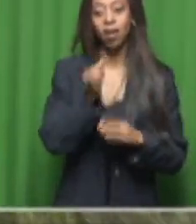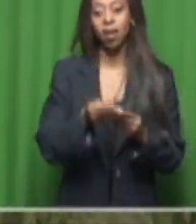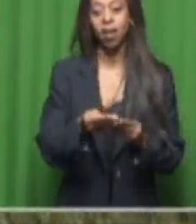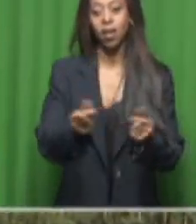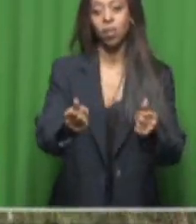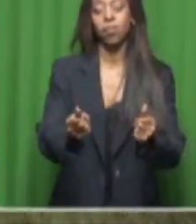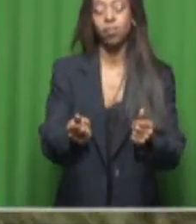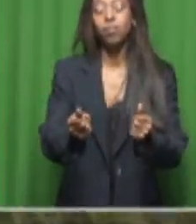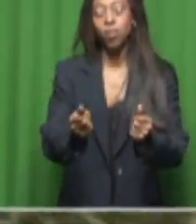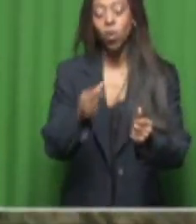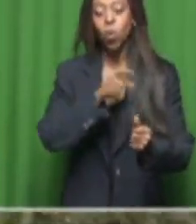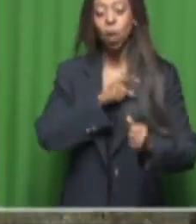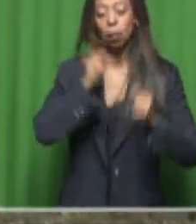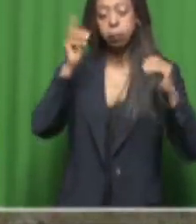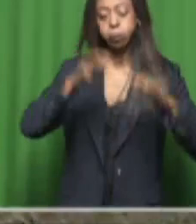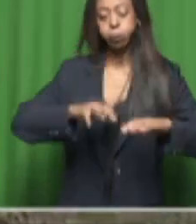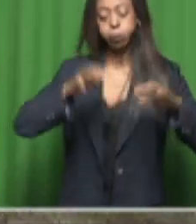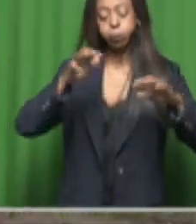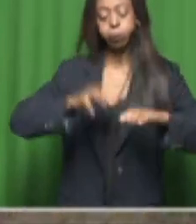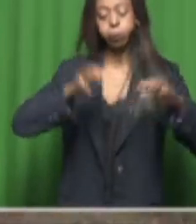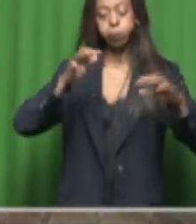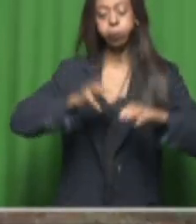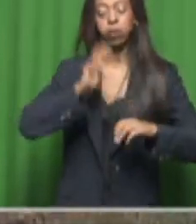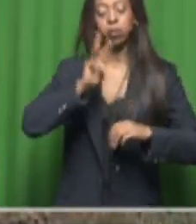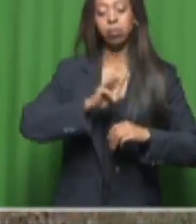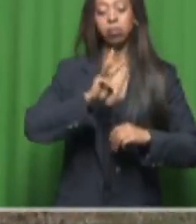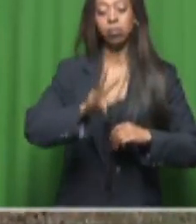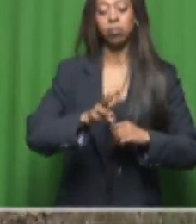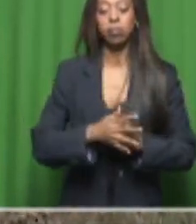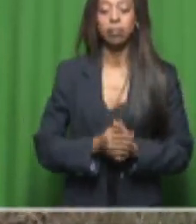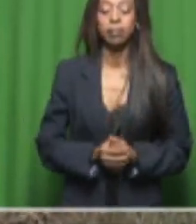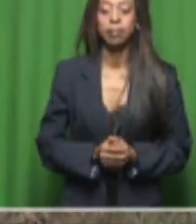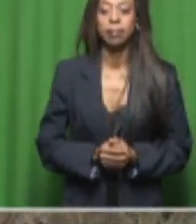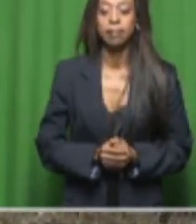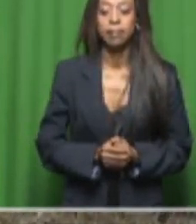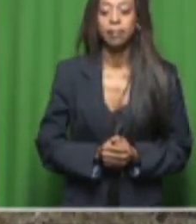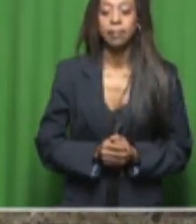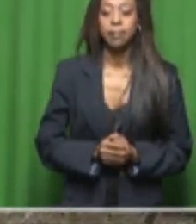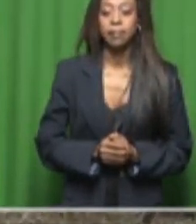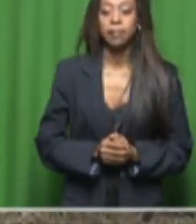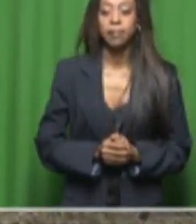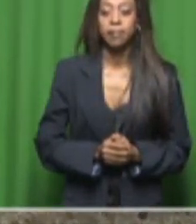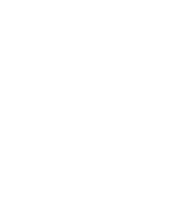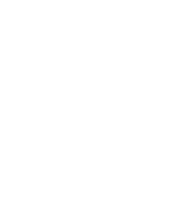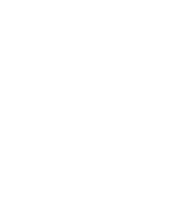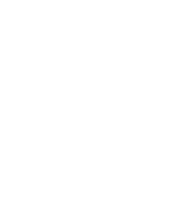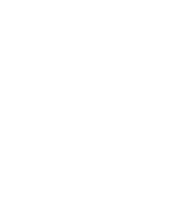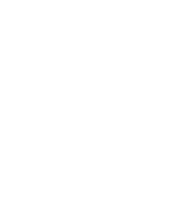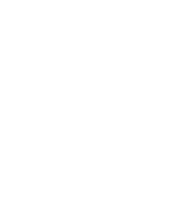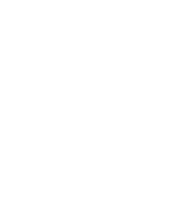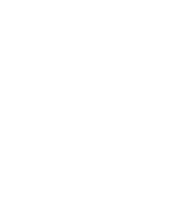flooded rivers during heavy rainfall. Jade Paulser, SABC News, Durban.